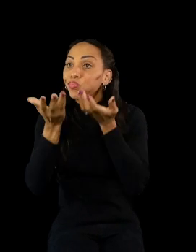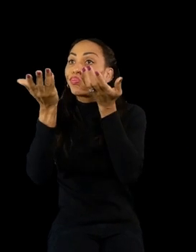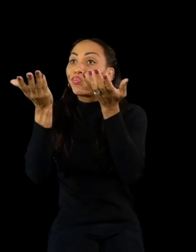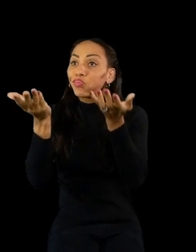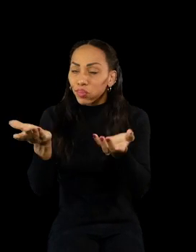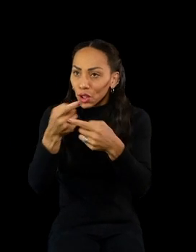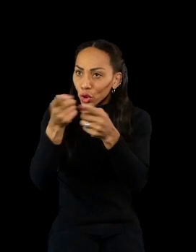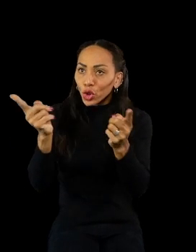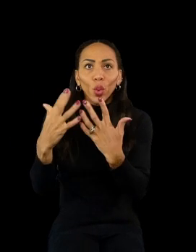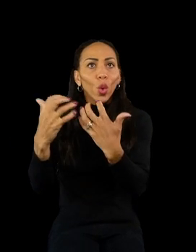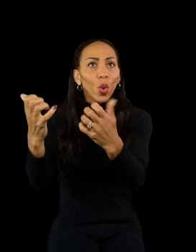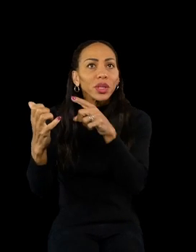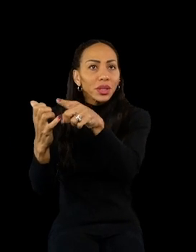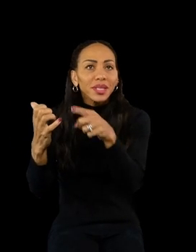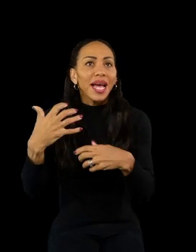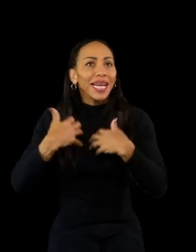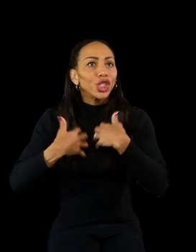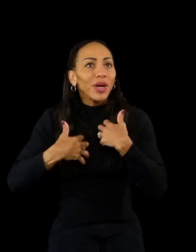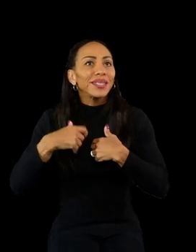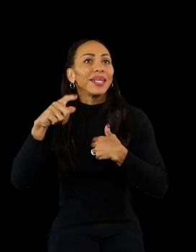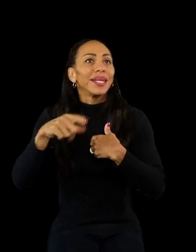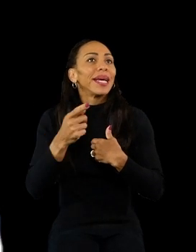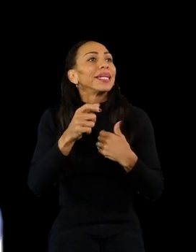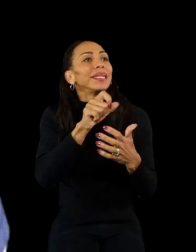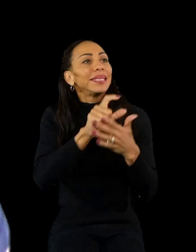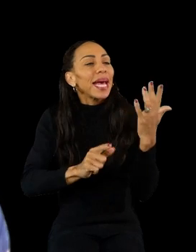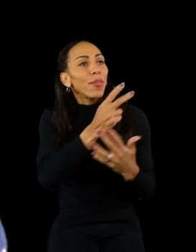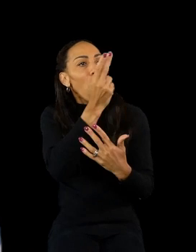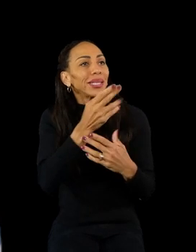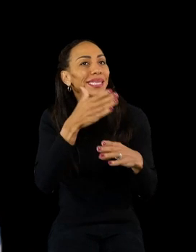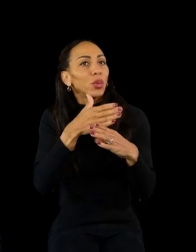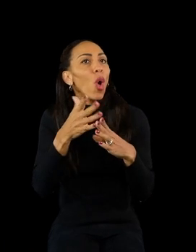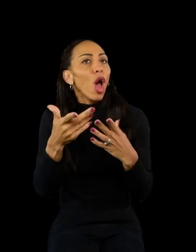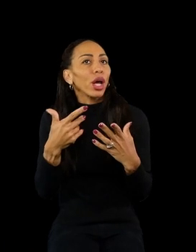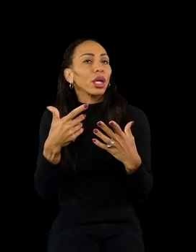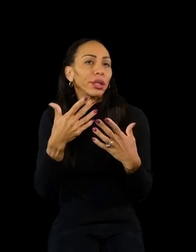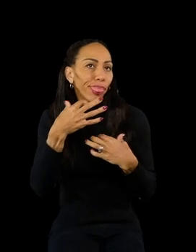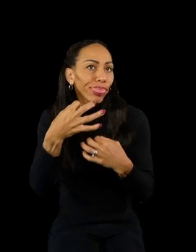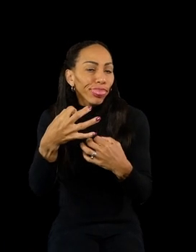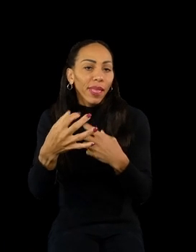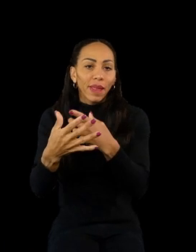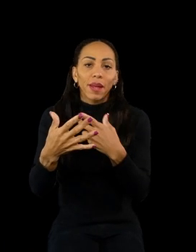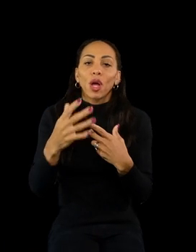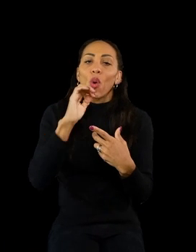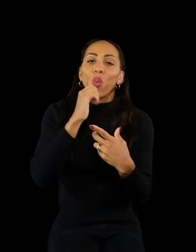audience, particularly an audience interested in work by disabled artists. And we're also going